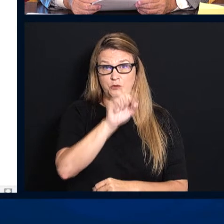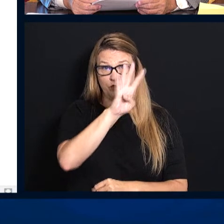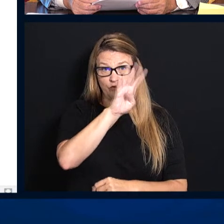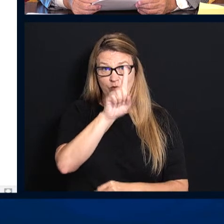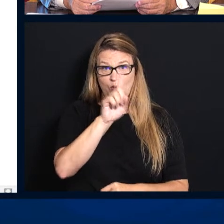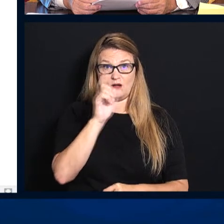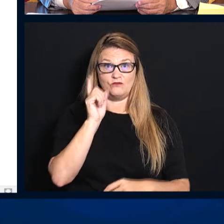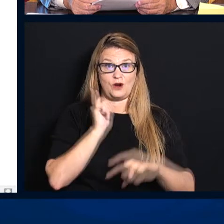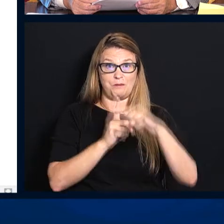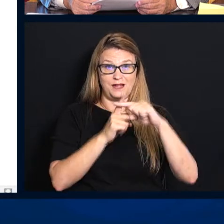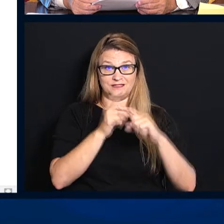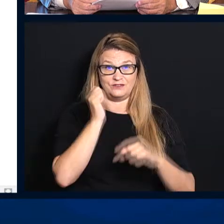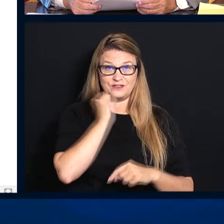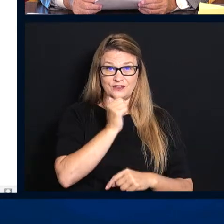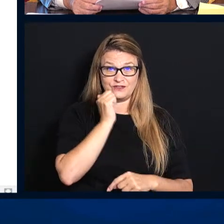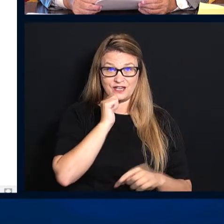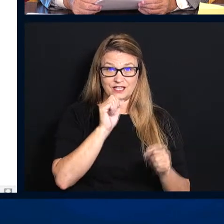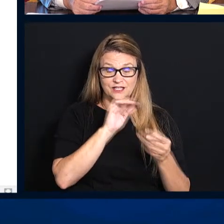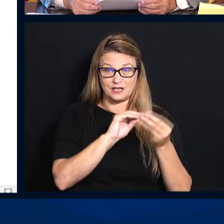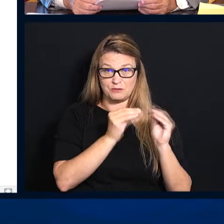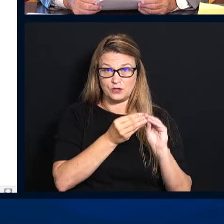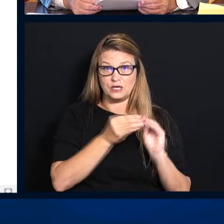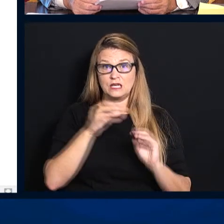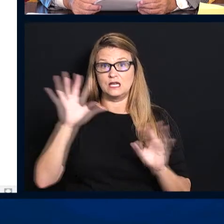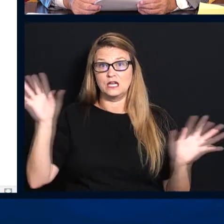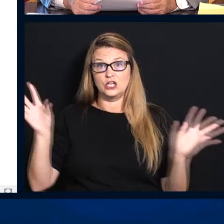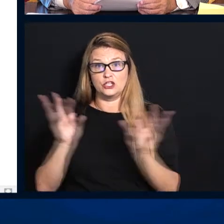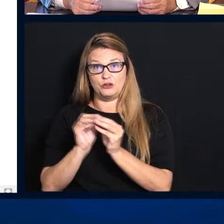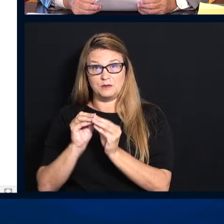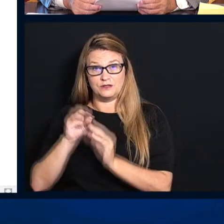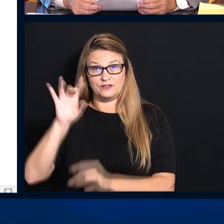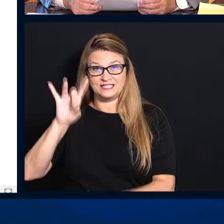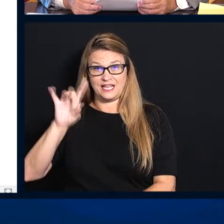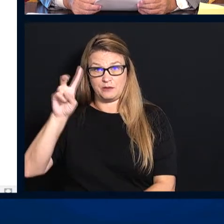16.41. Cumulative is at 8.33.